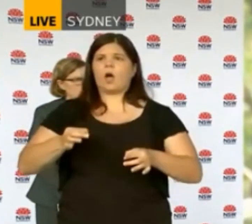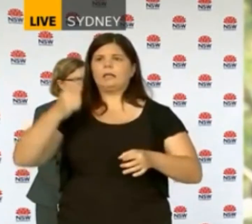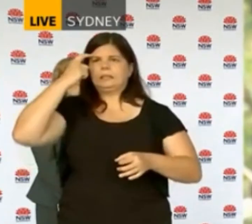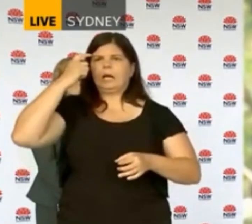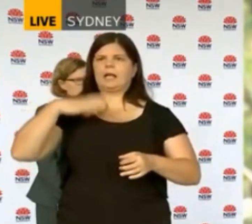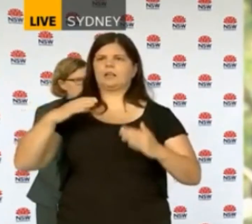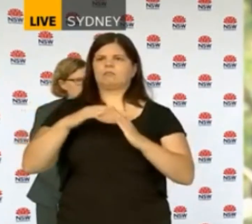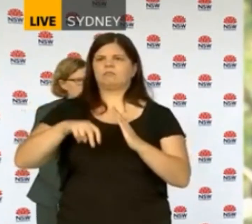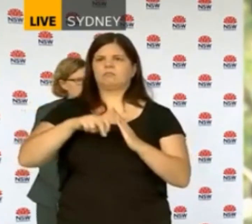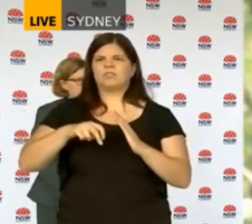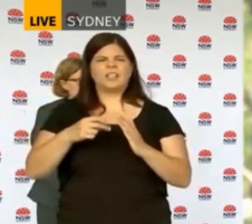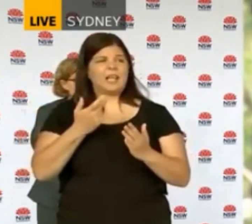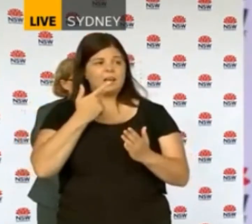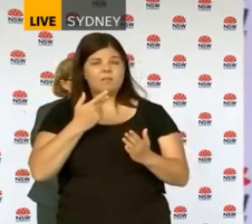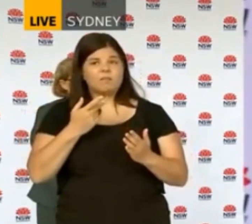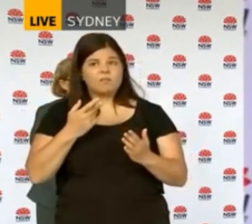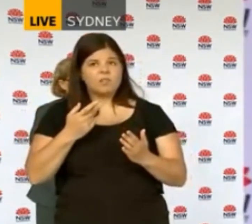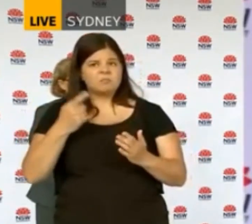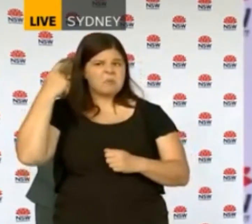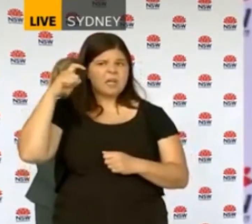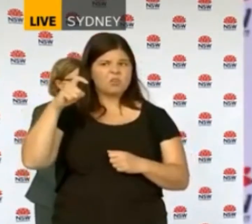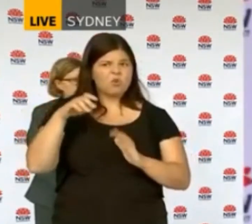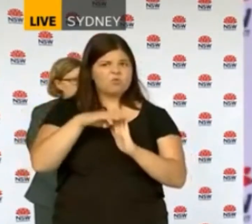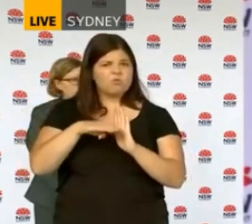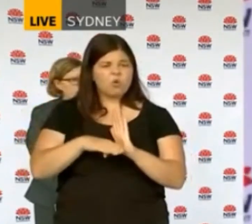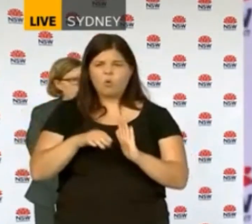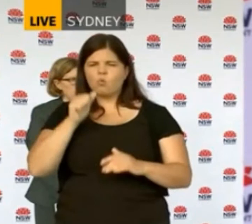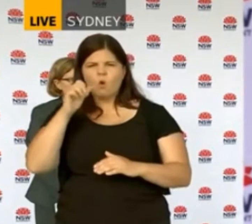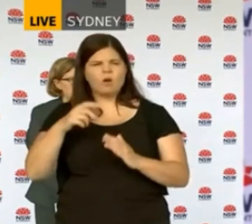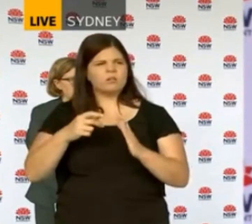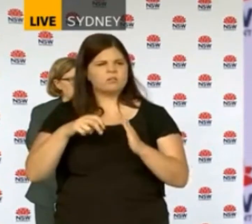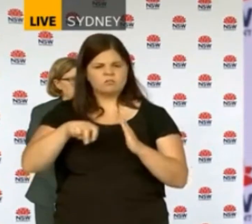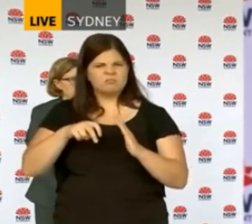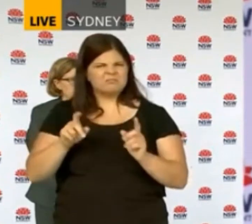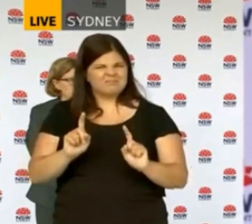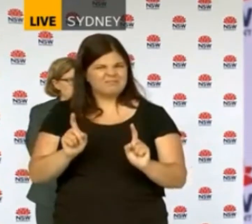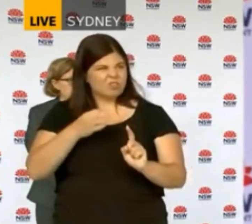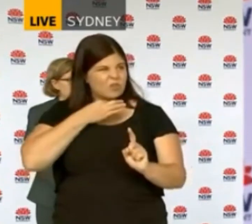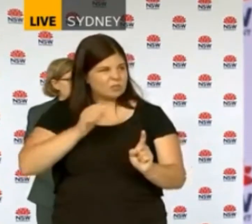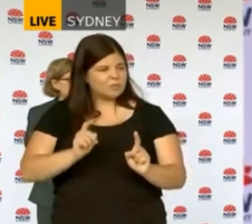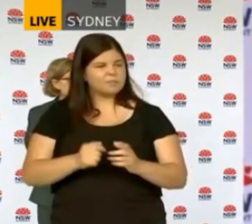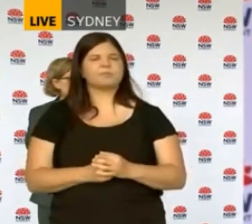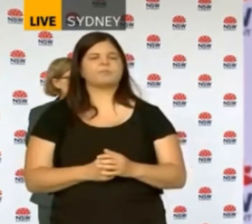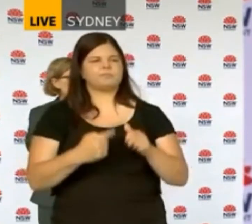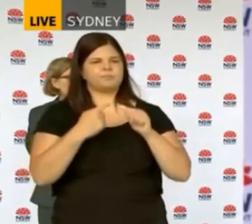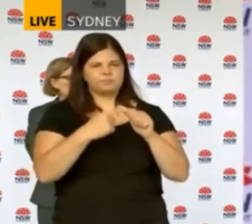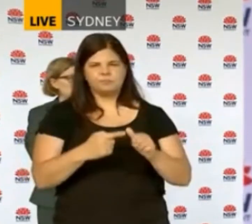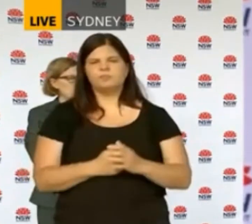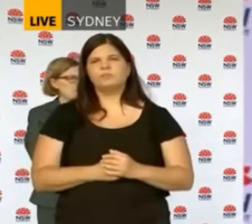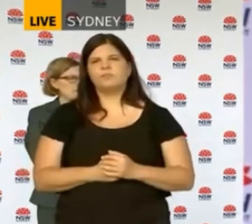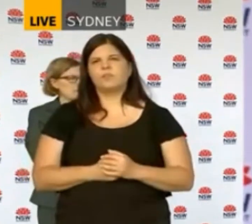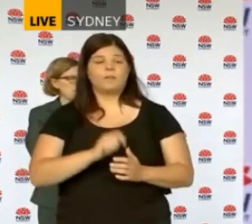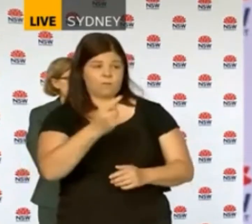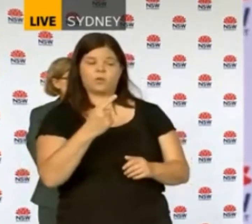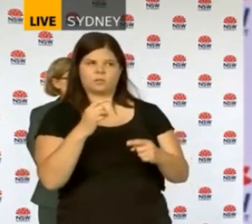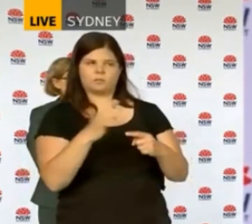And what are the risks if they don't? I think everybody who is coming from or may come from Queensland, but first of all I'd